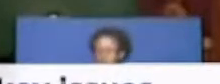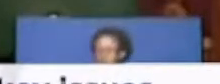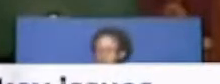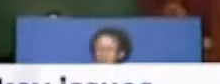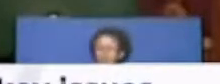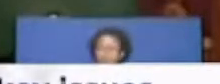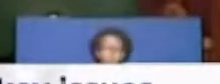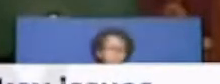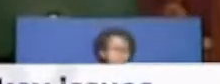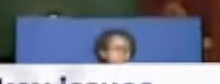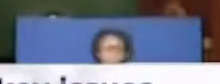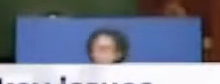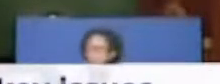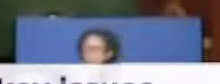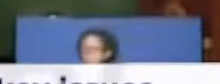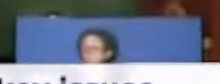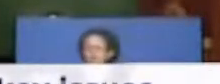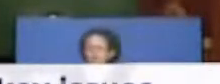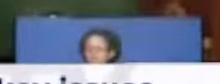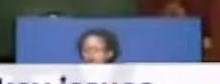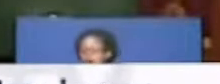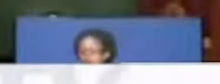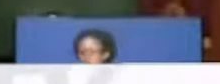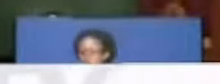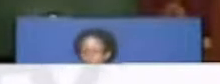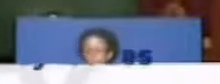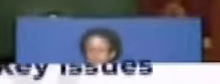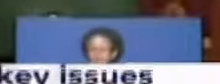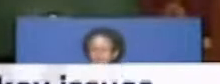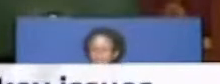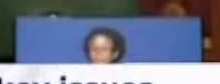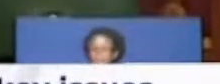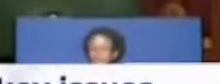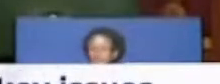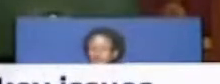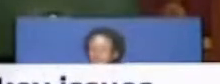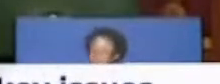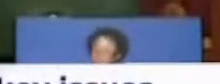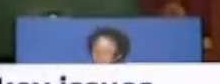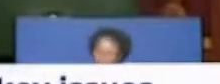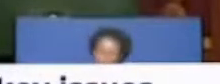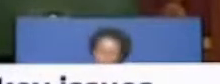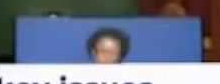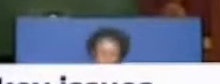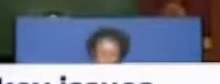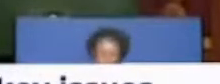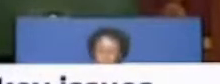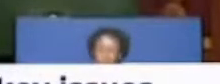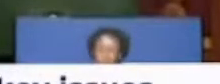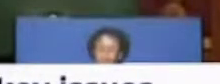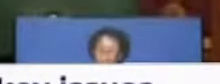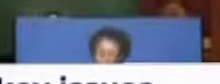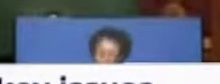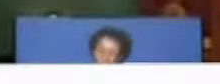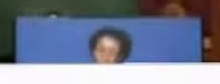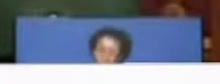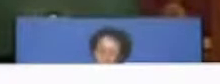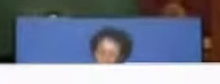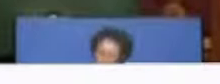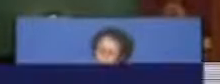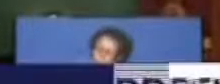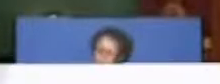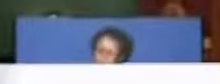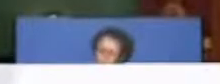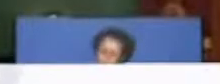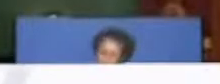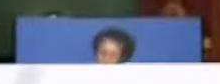I warned that in a war against an invisible enemy like COVID, our former way of life